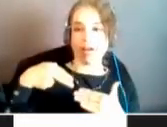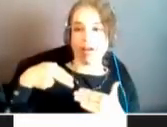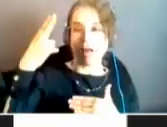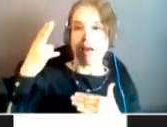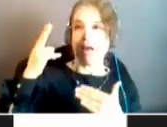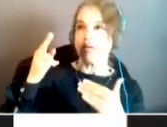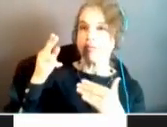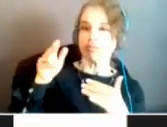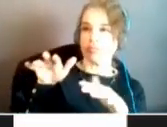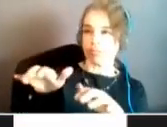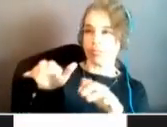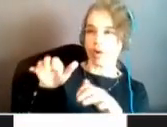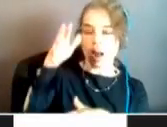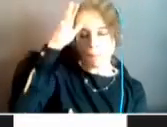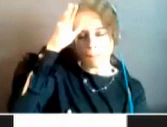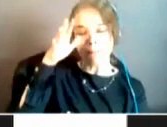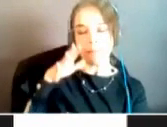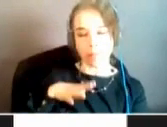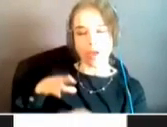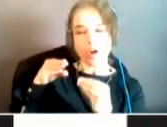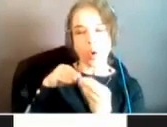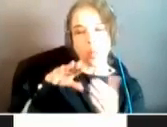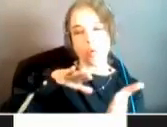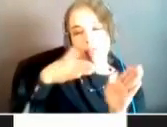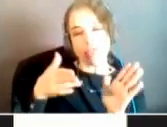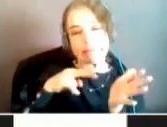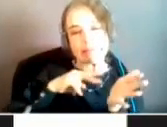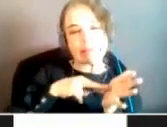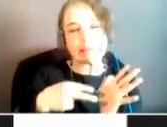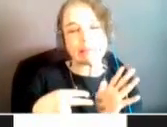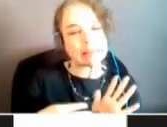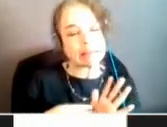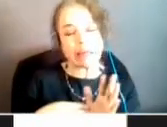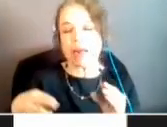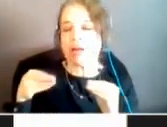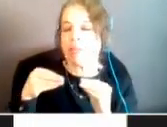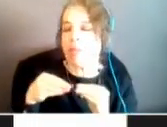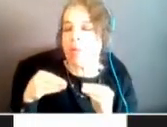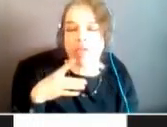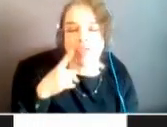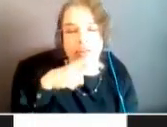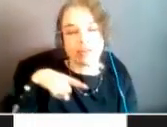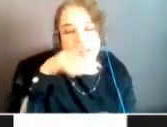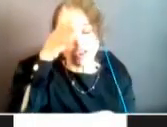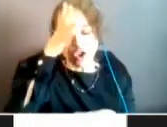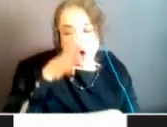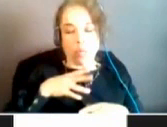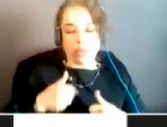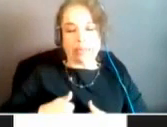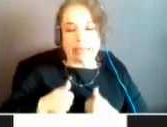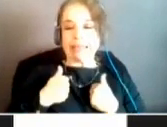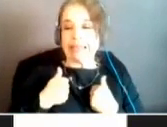among males. Males also tend to use more deadly means, which would make it more unlikely for them to survive an